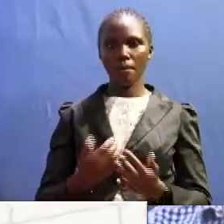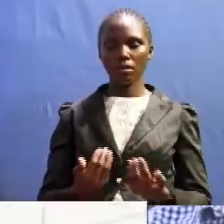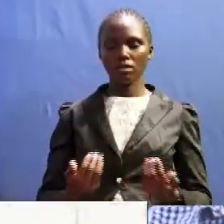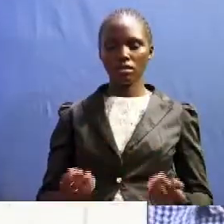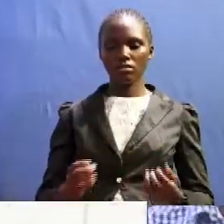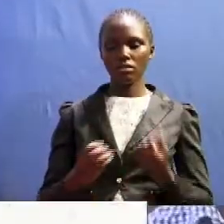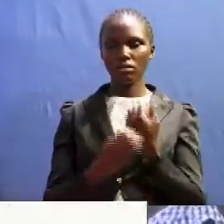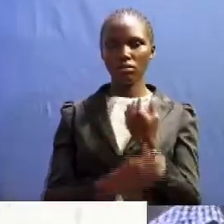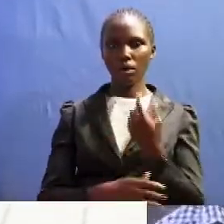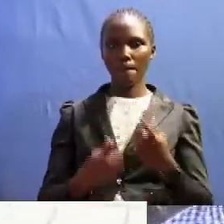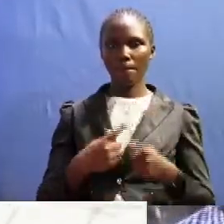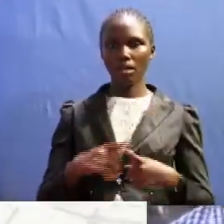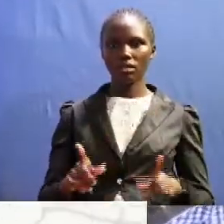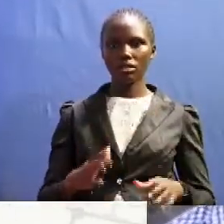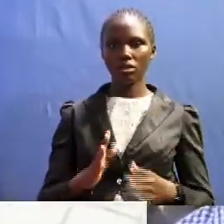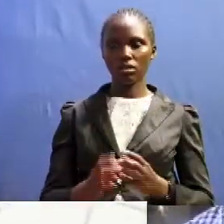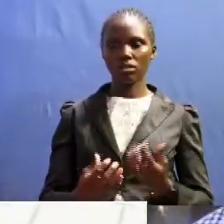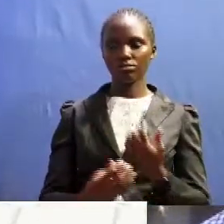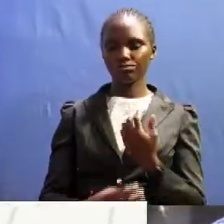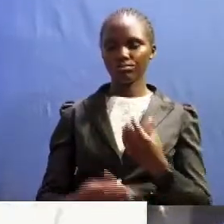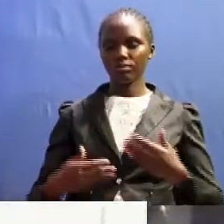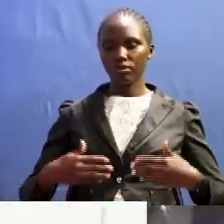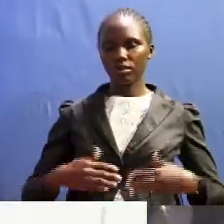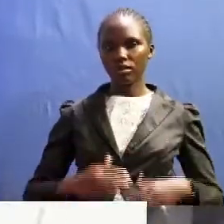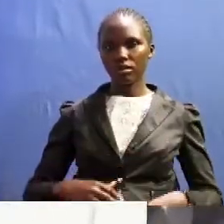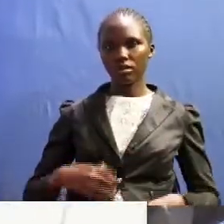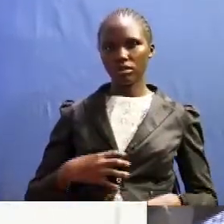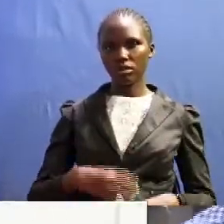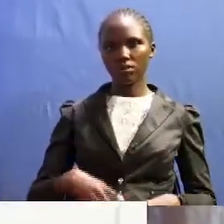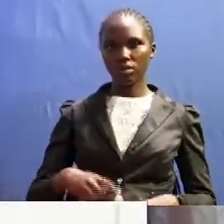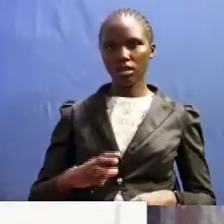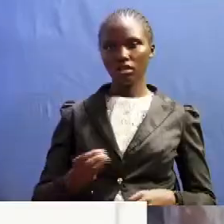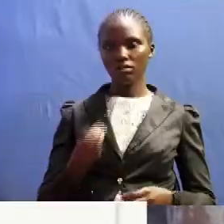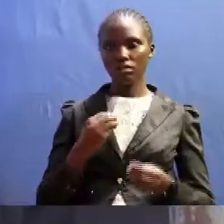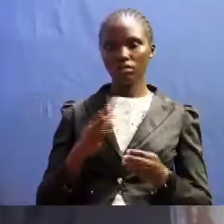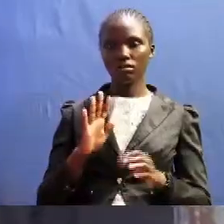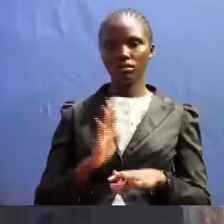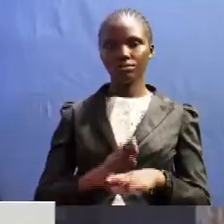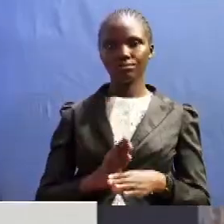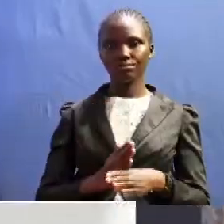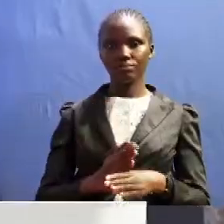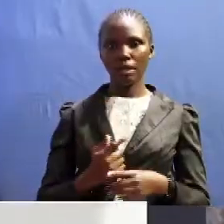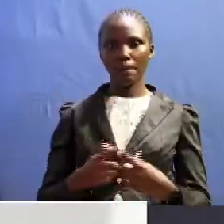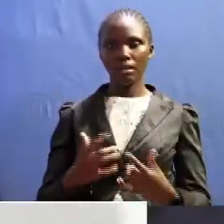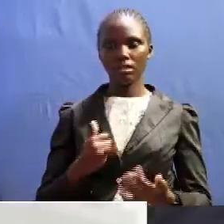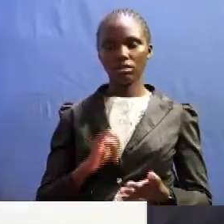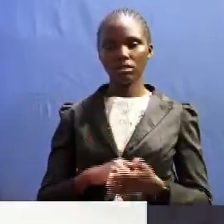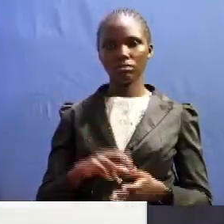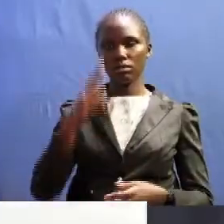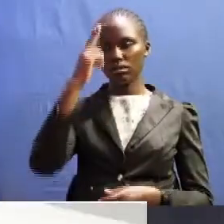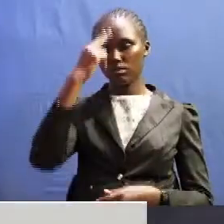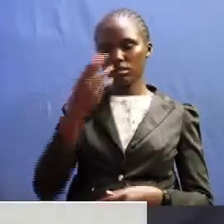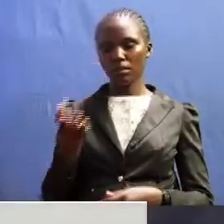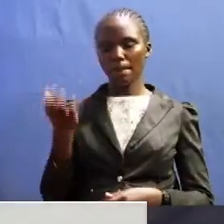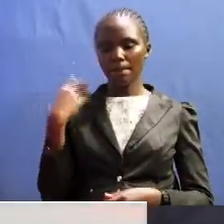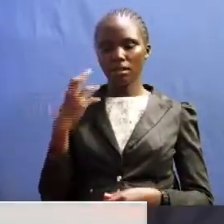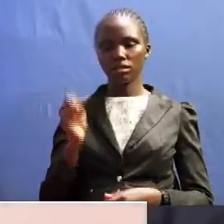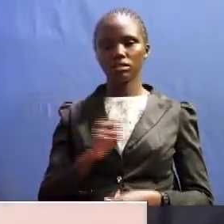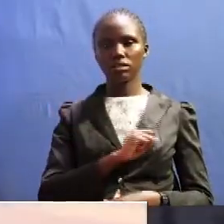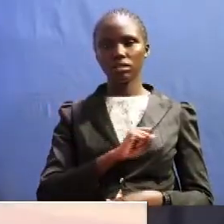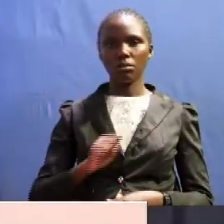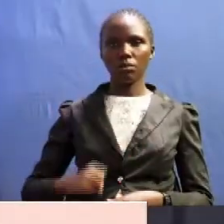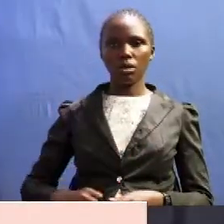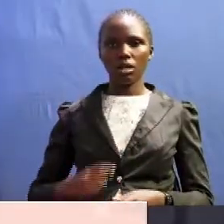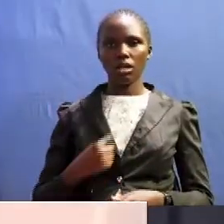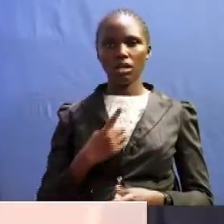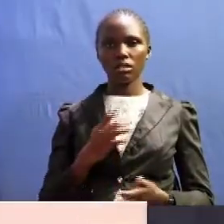mgongo, kila mtoto ni wa tumbo sasa. Analishwa vile inatakikana. During the same meeting, former Narok Governor Samuel Ole Tunai